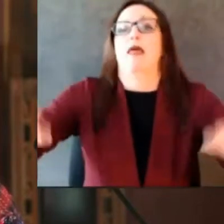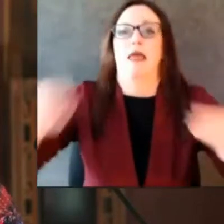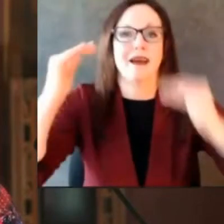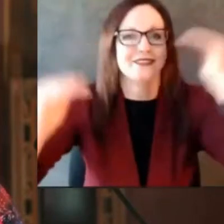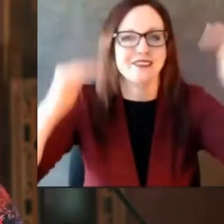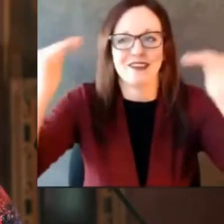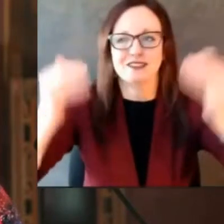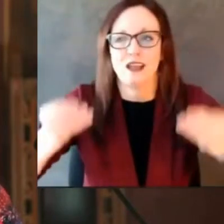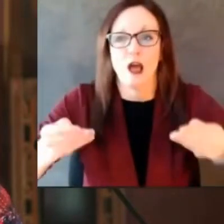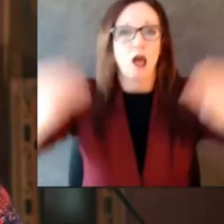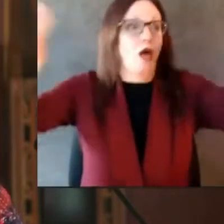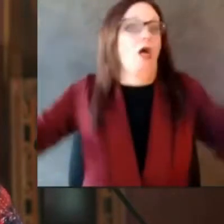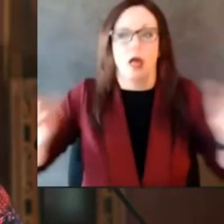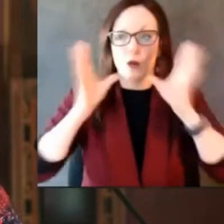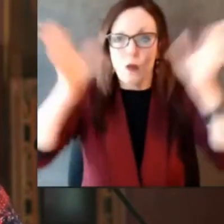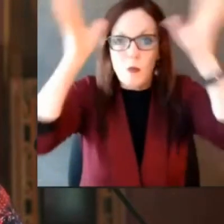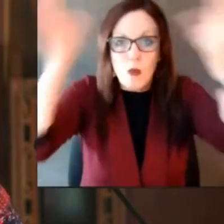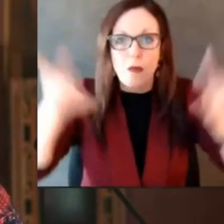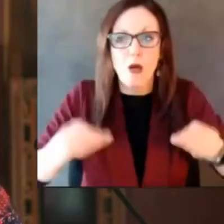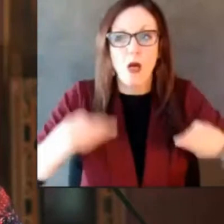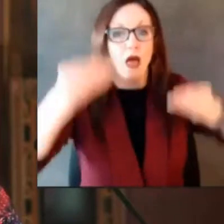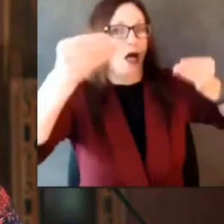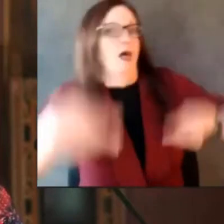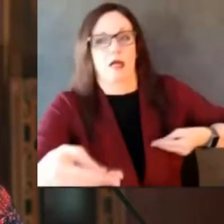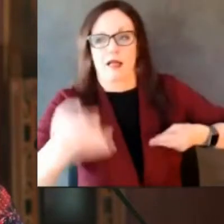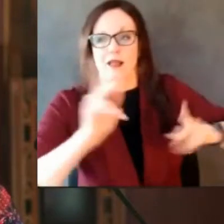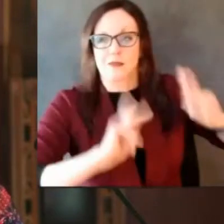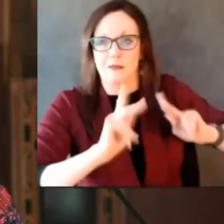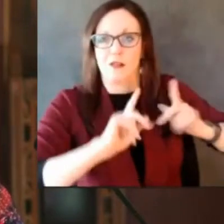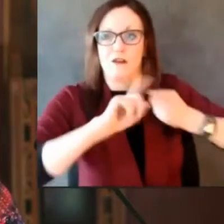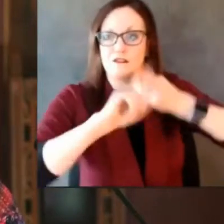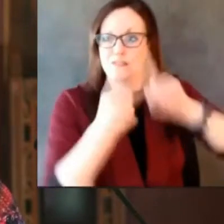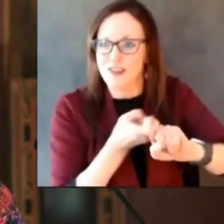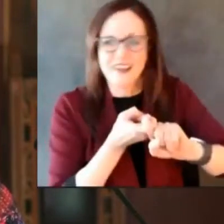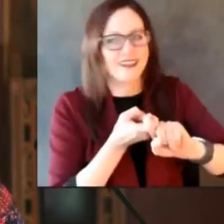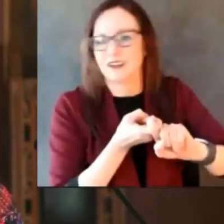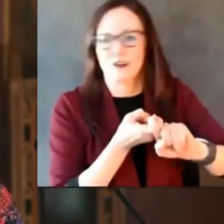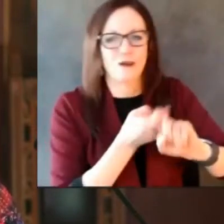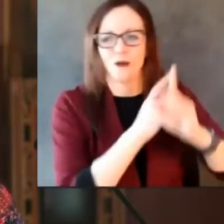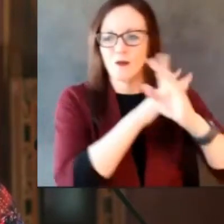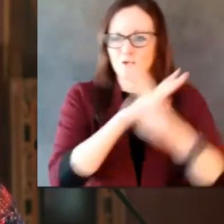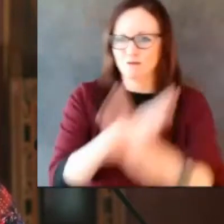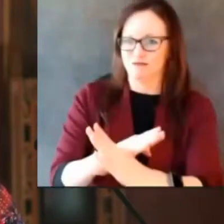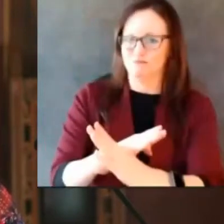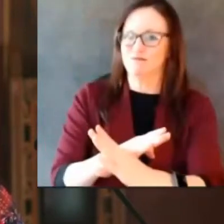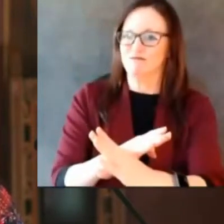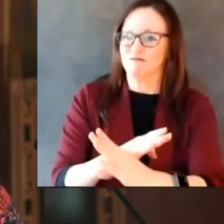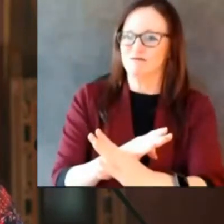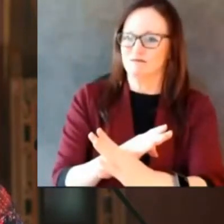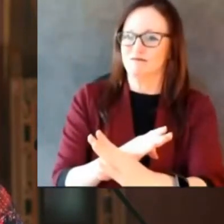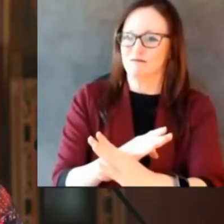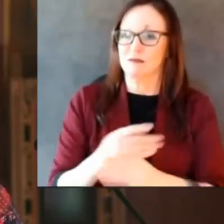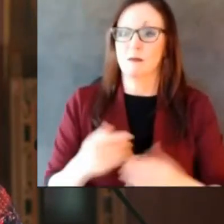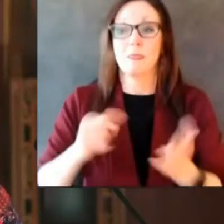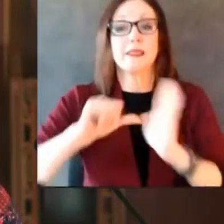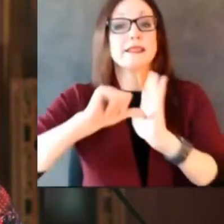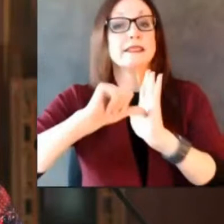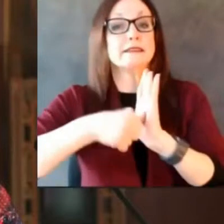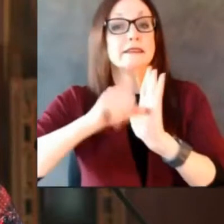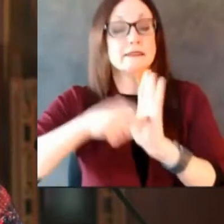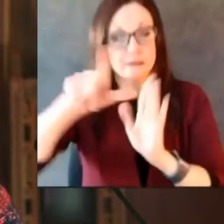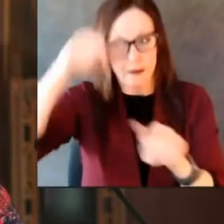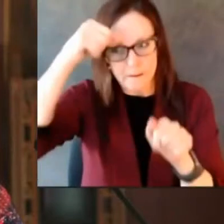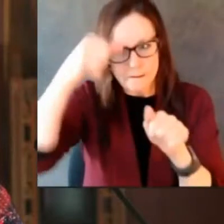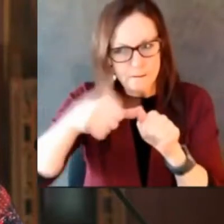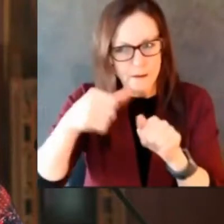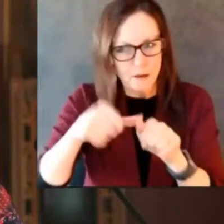your child, and others are more specific to COVID-19. Just like with all vaccinations in Wisconsin, your